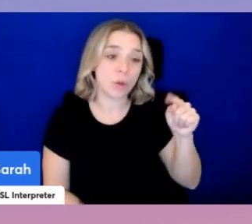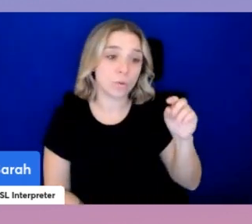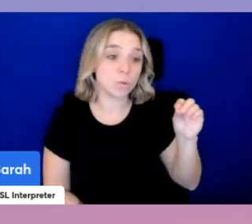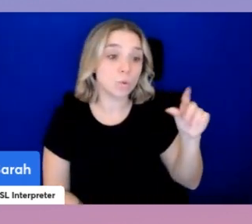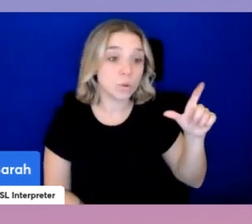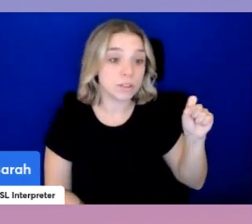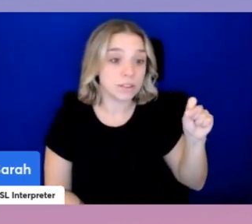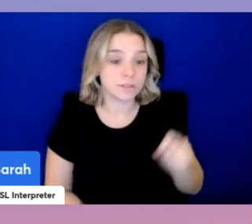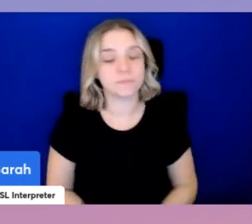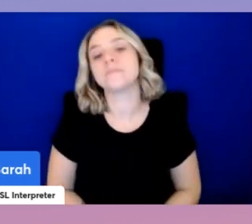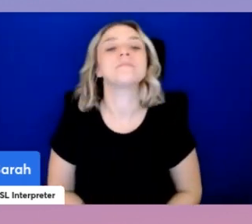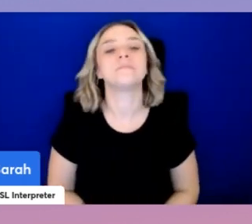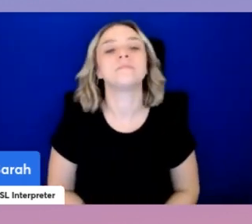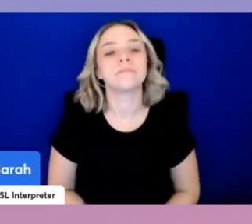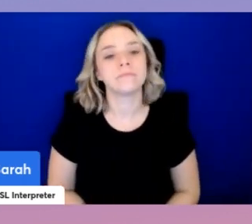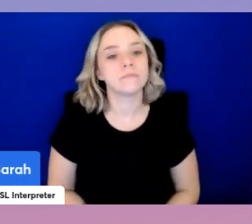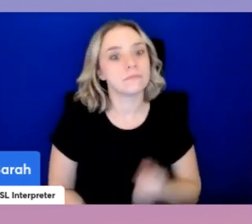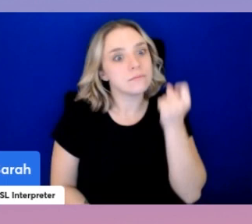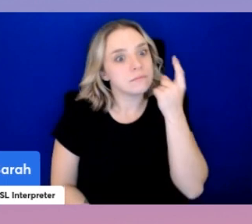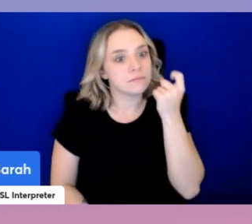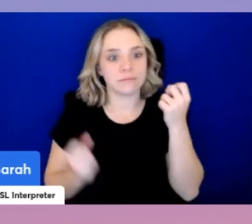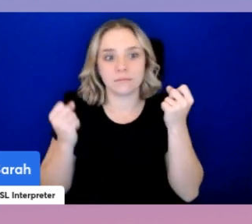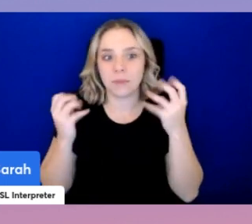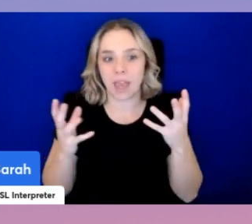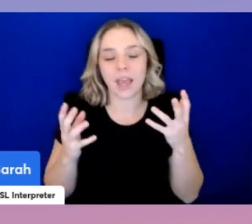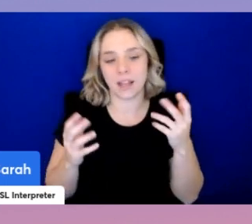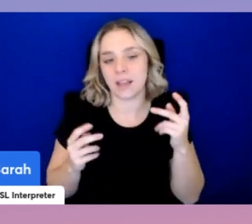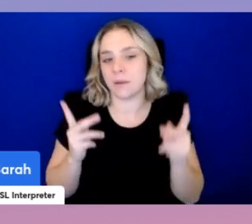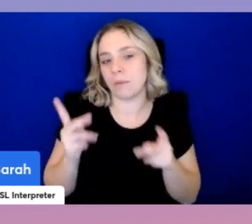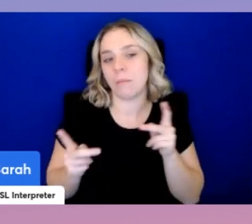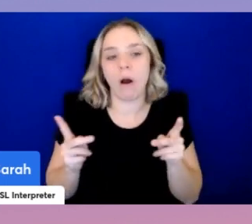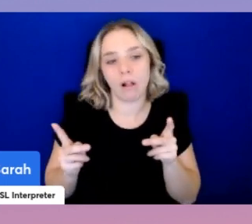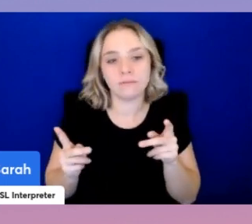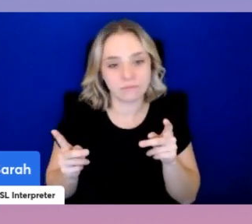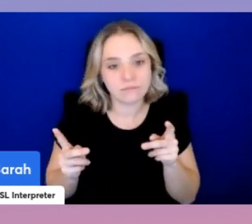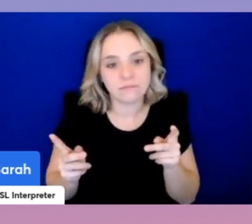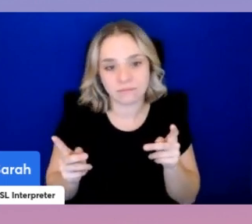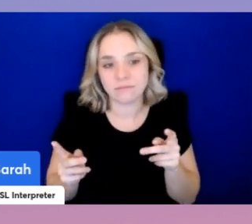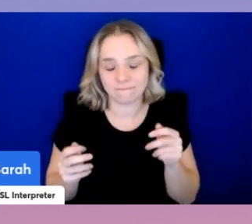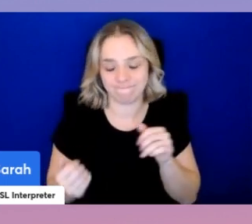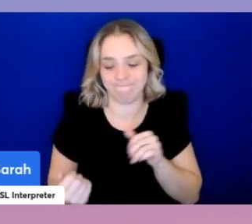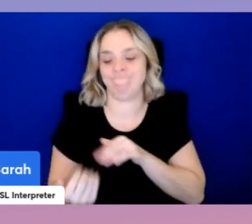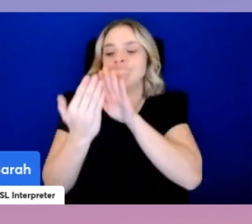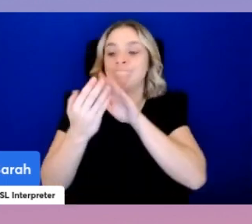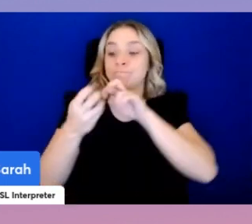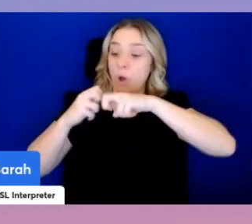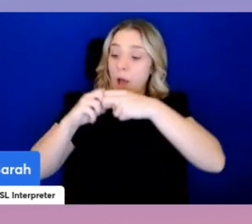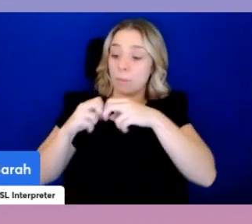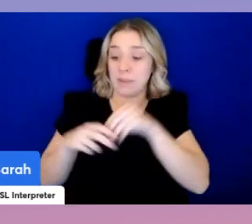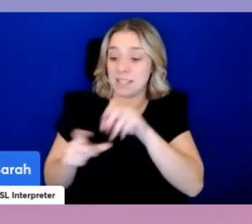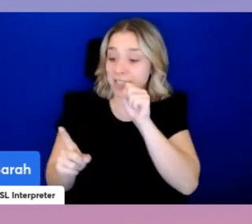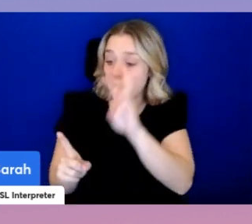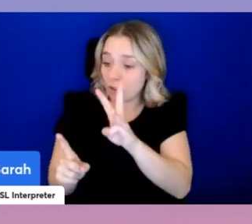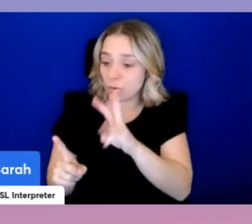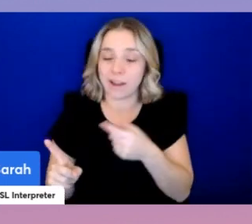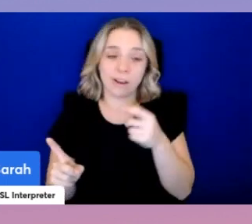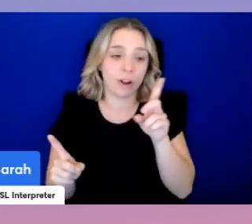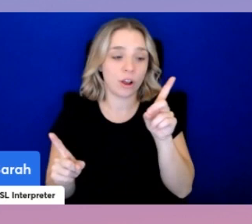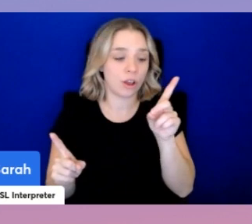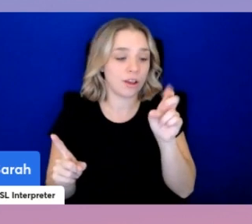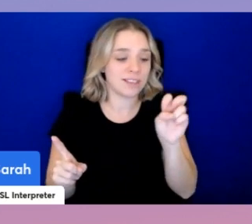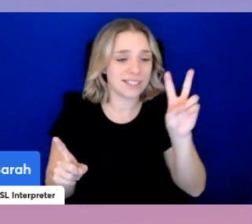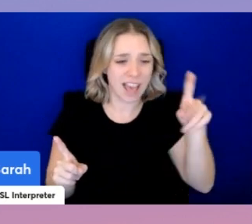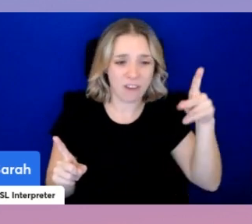So many people comes with a problem within the software or the DevOps, they trying